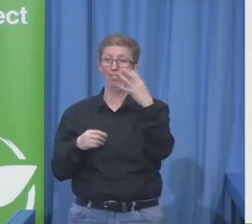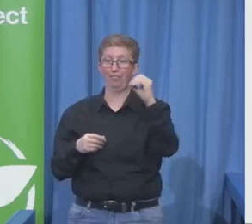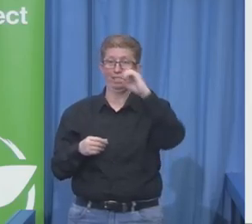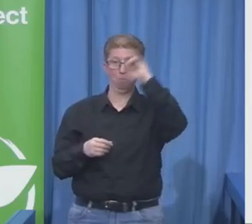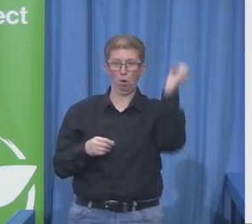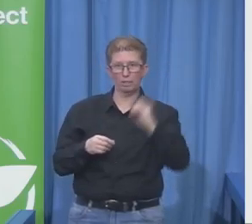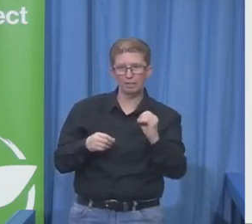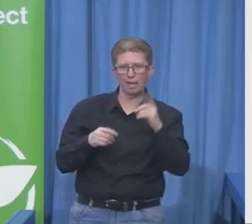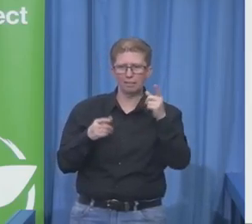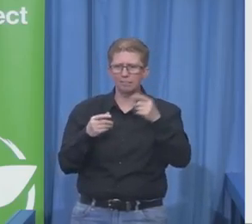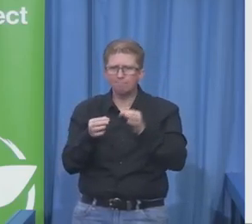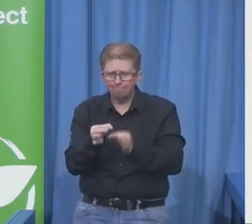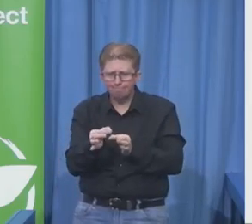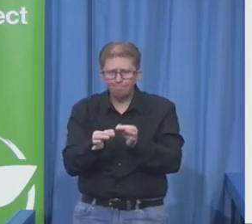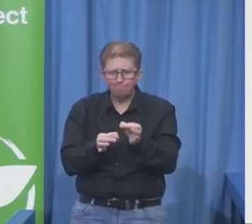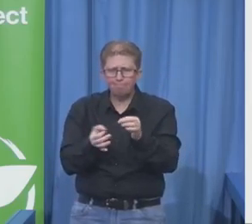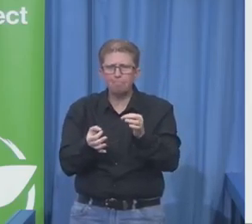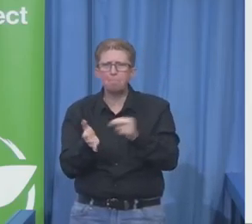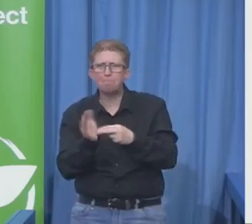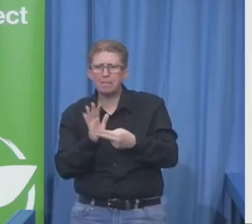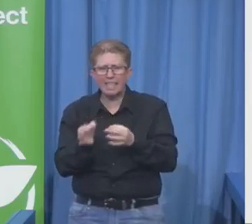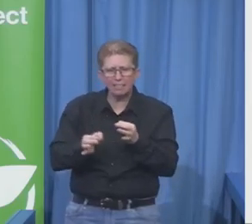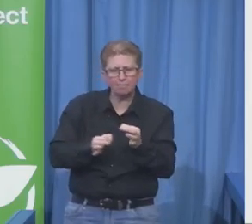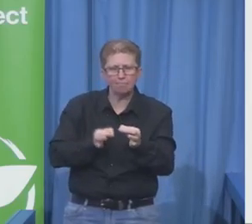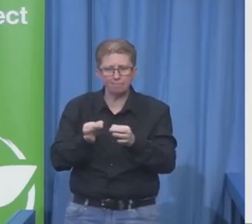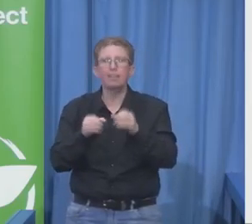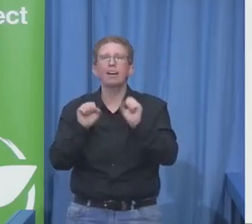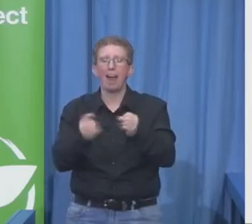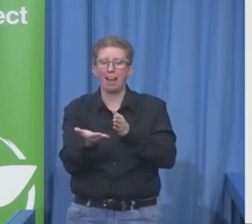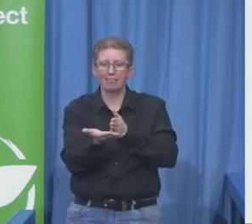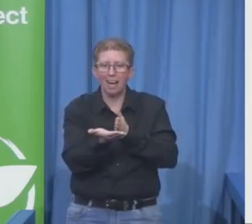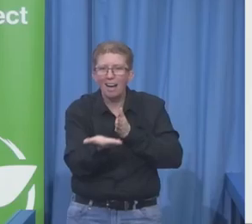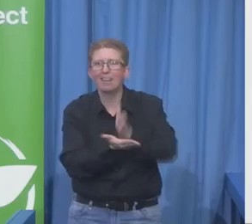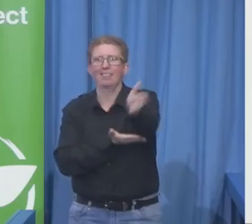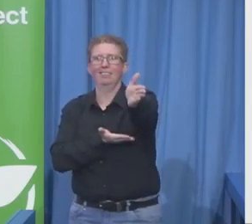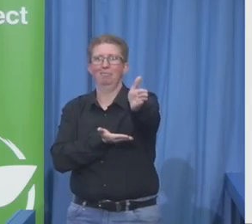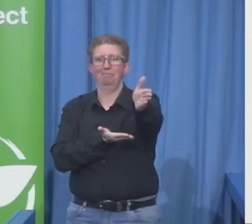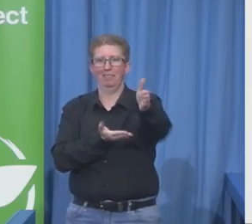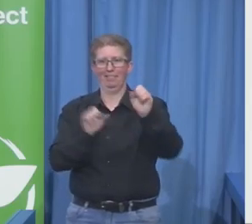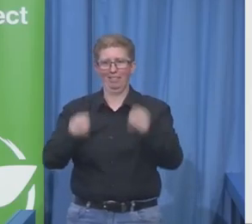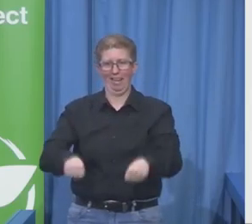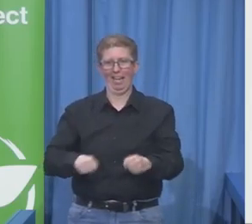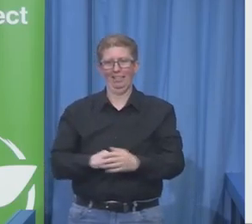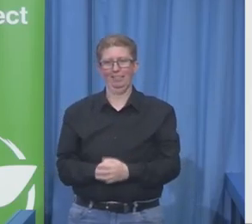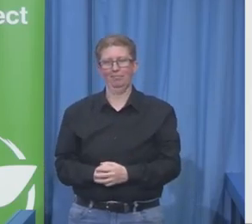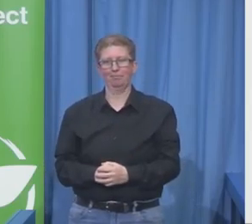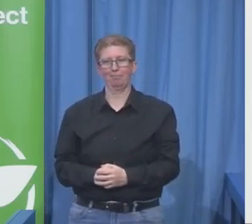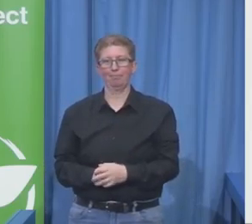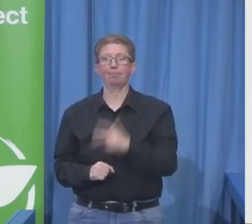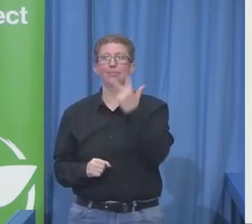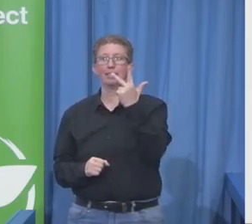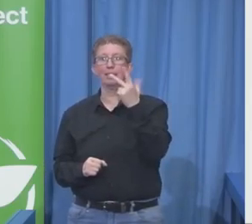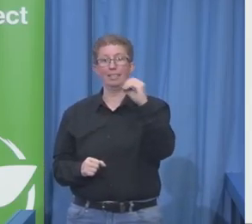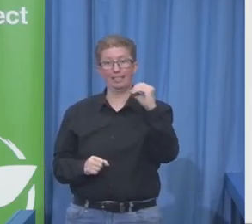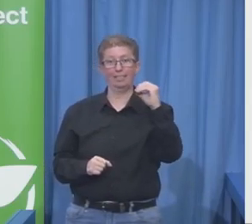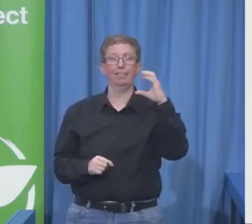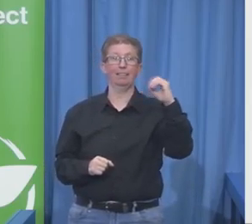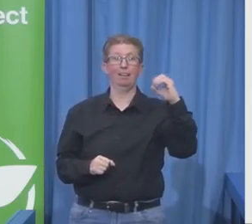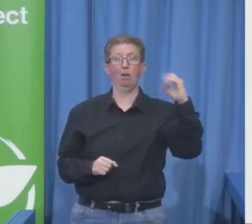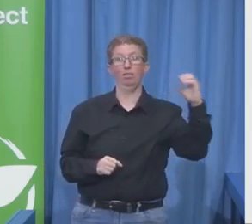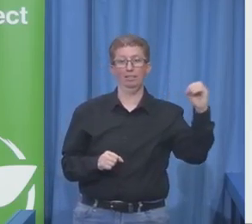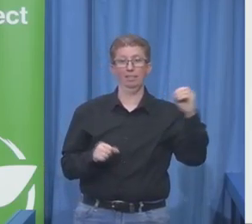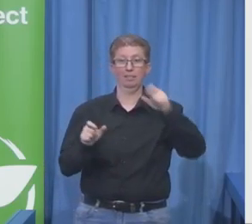made inclusive, and more than 30,000 employees have certified in the online diversity and